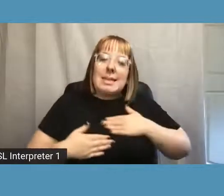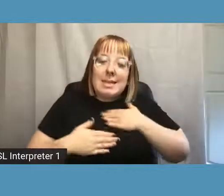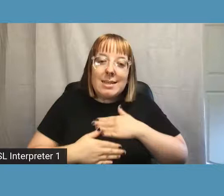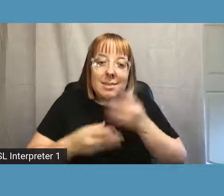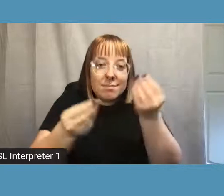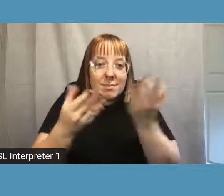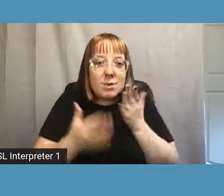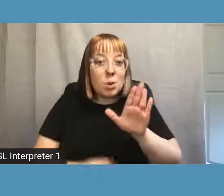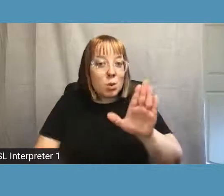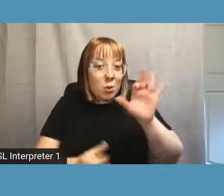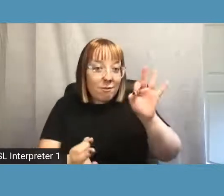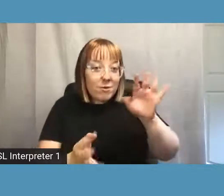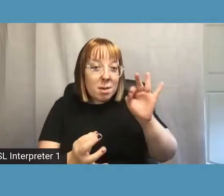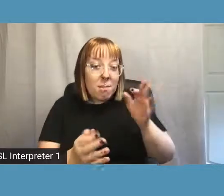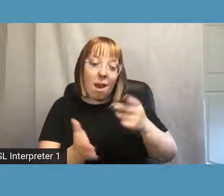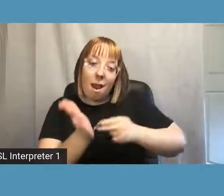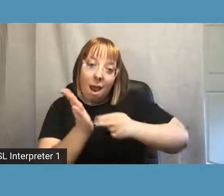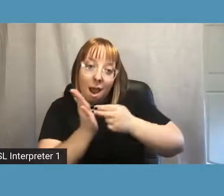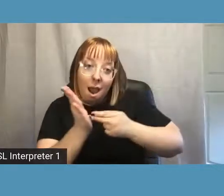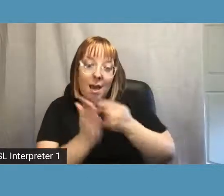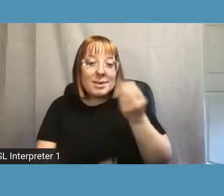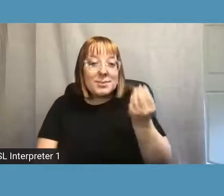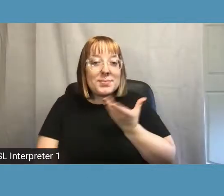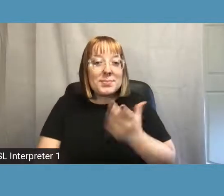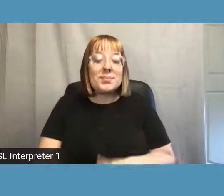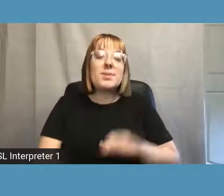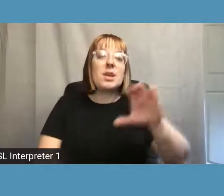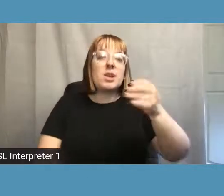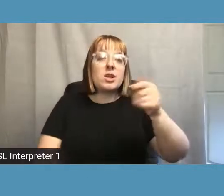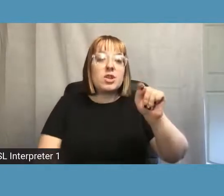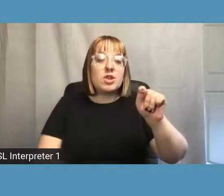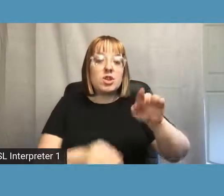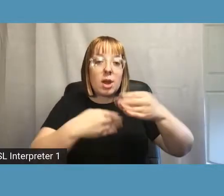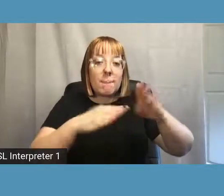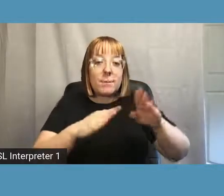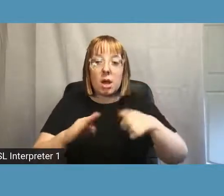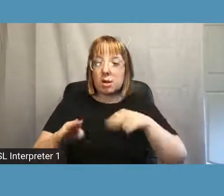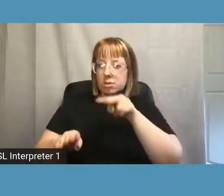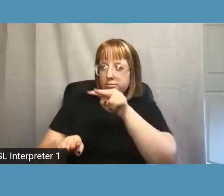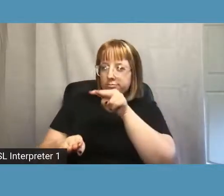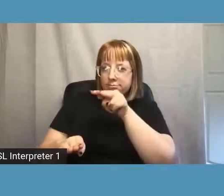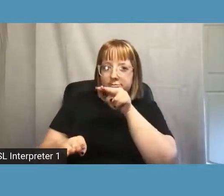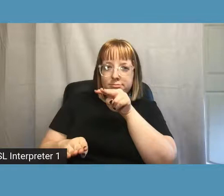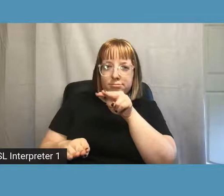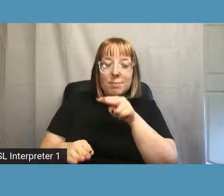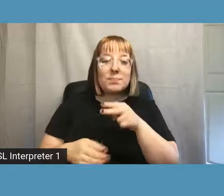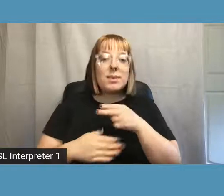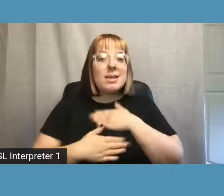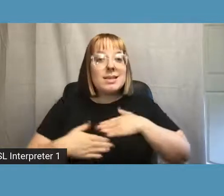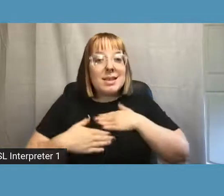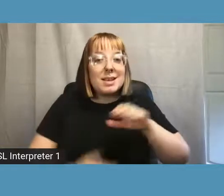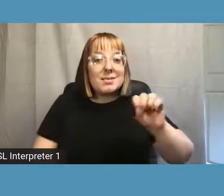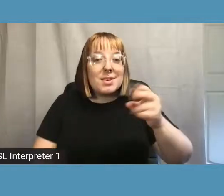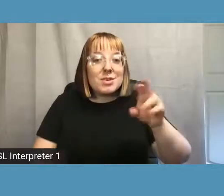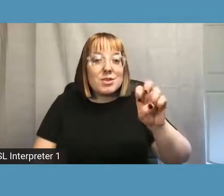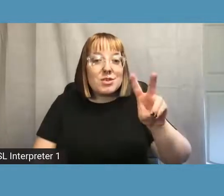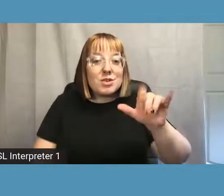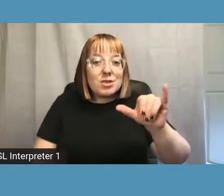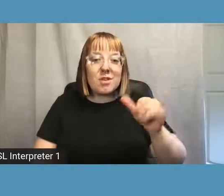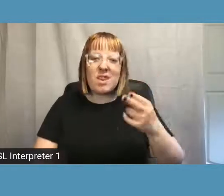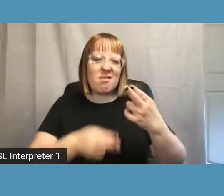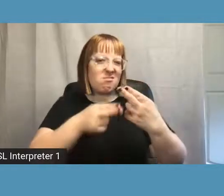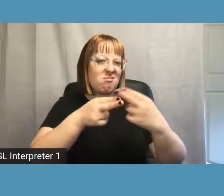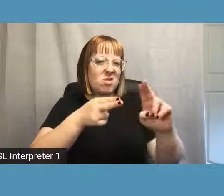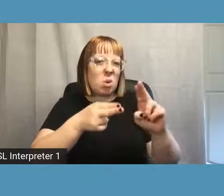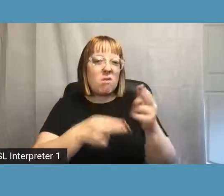with us. Keep an eye on the chat box for links to a satisfaction survey. Sharing your experience through this survey will only take a few